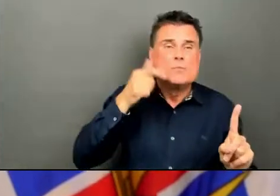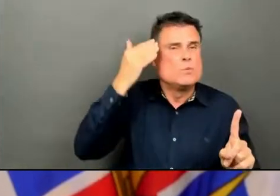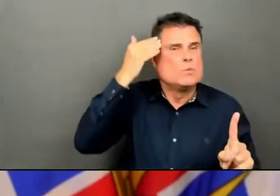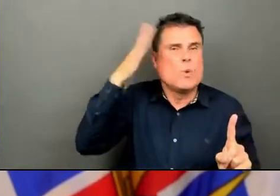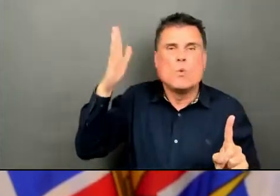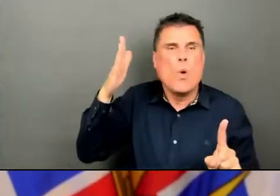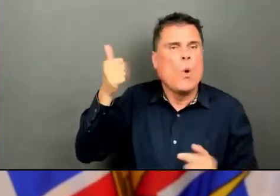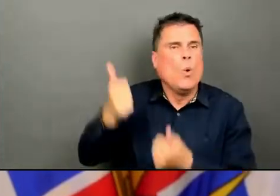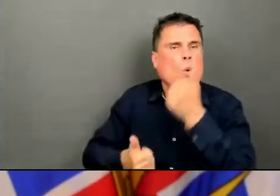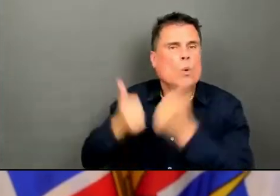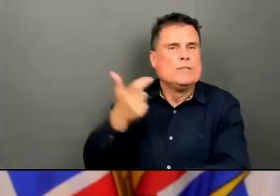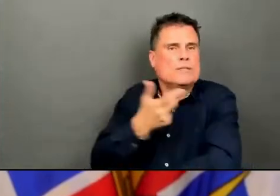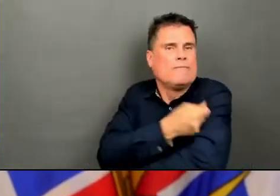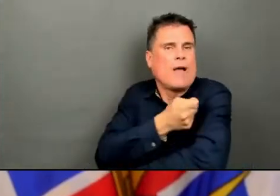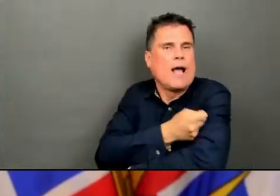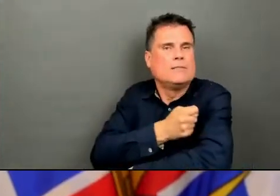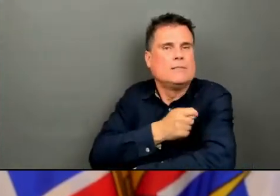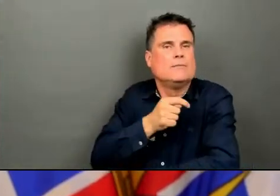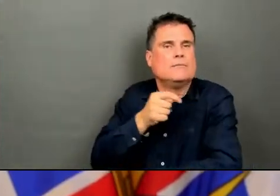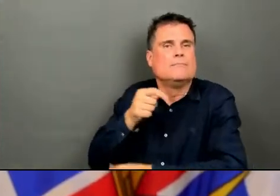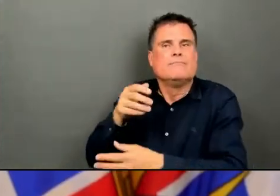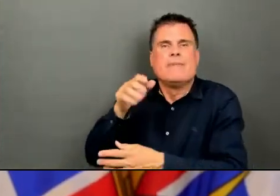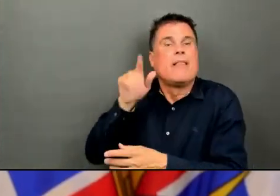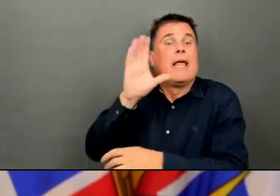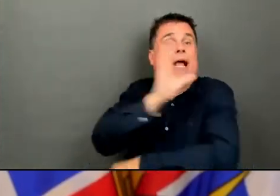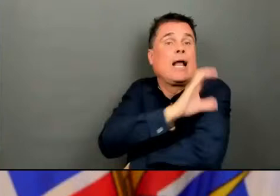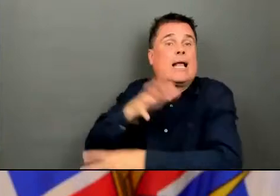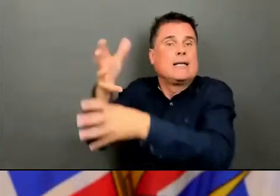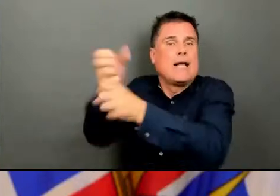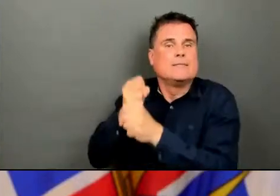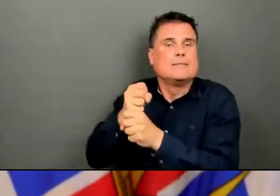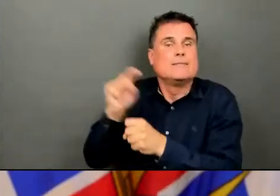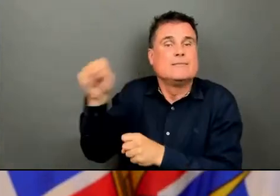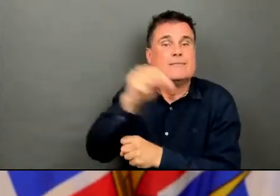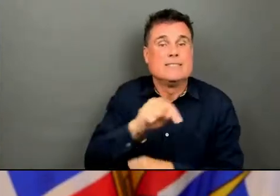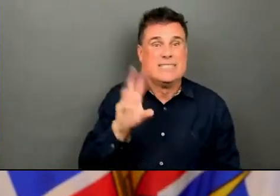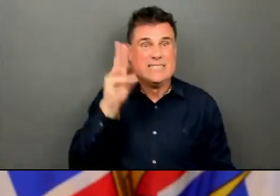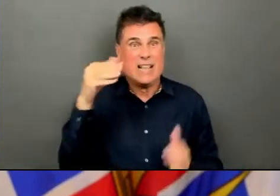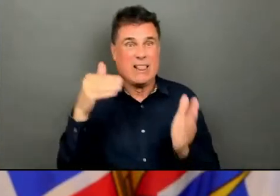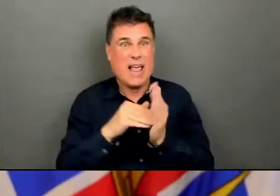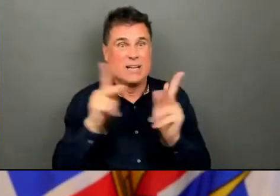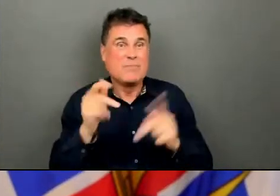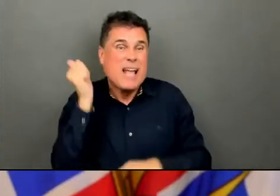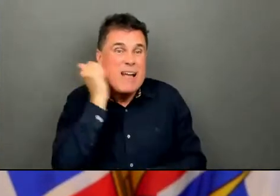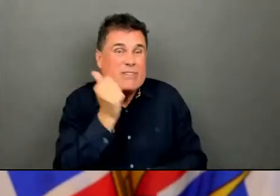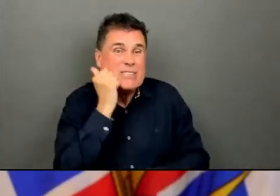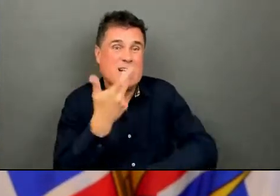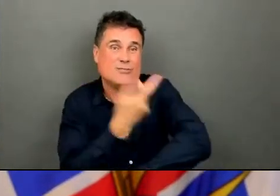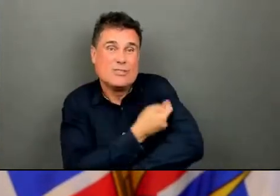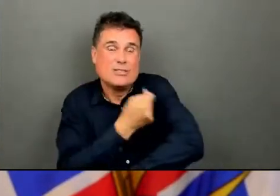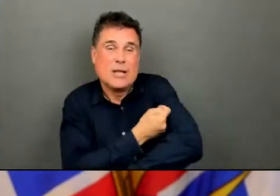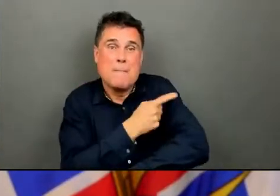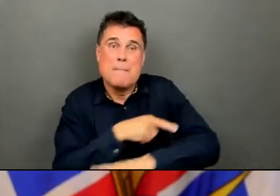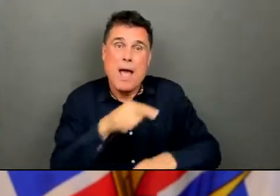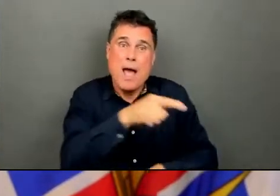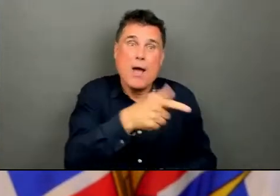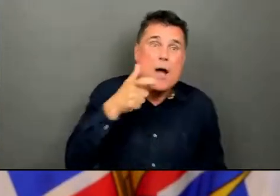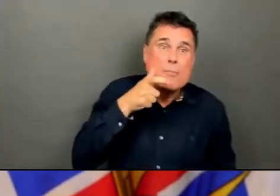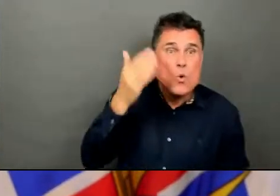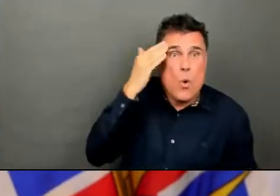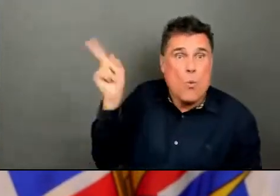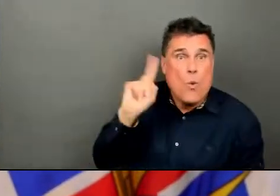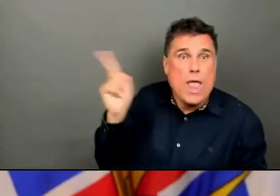clinics. As you know, we were immunizing 60,000 people a day, and it is very much a